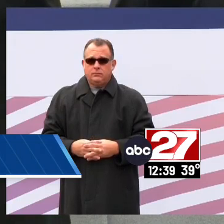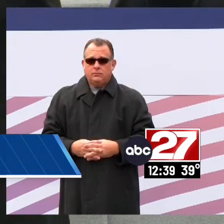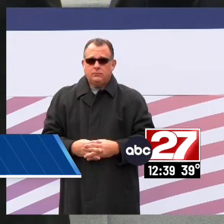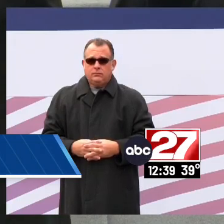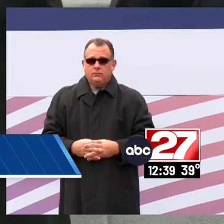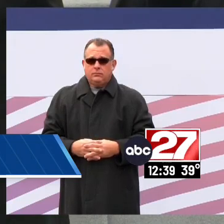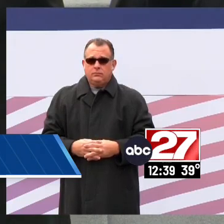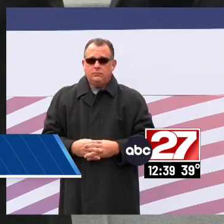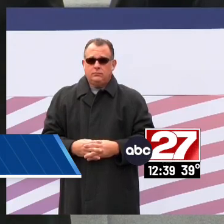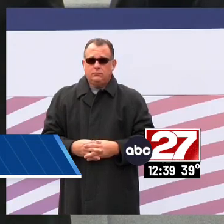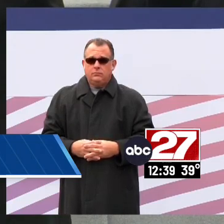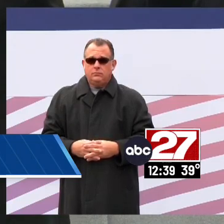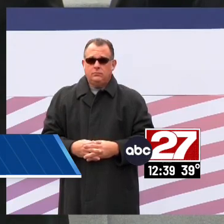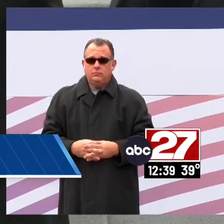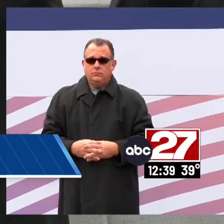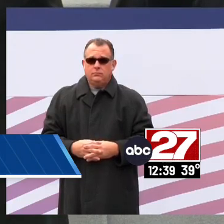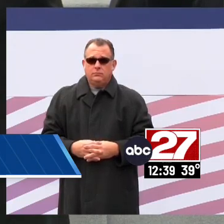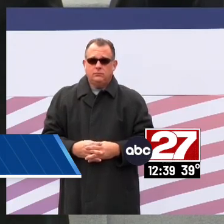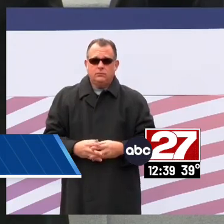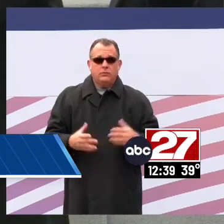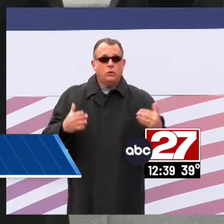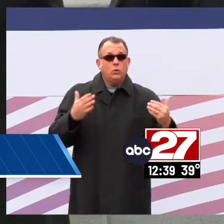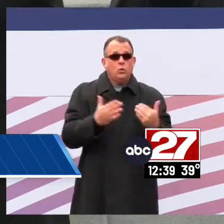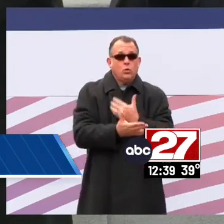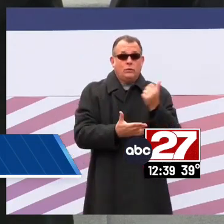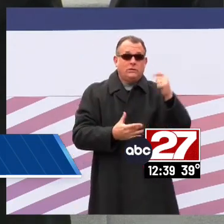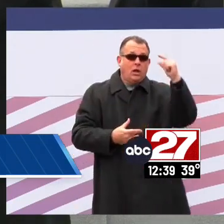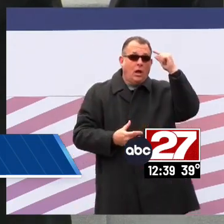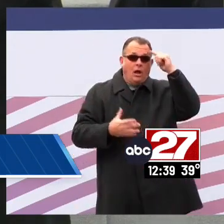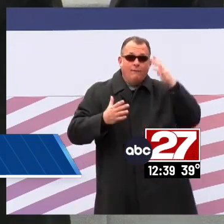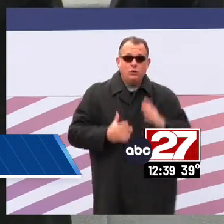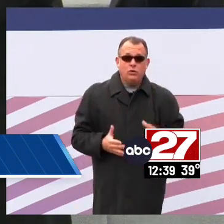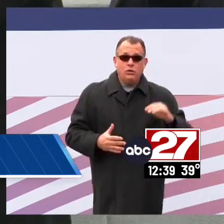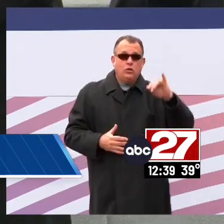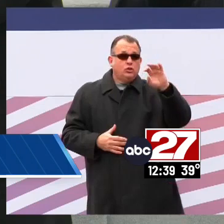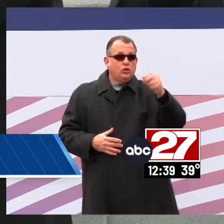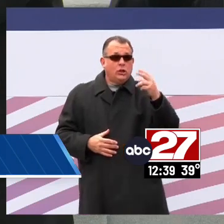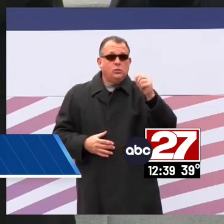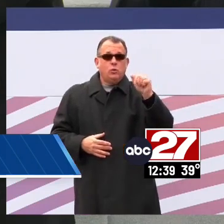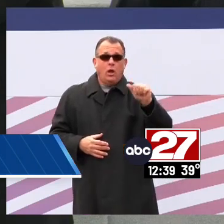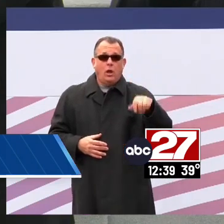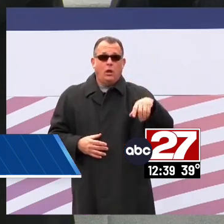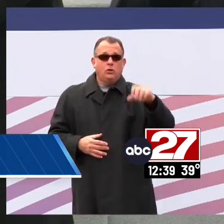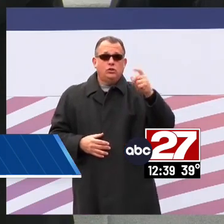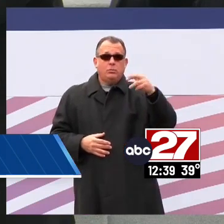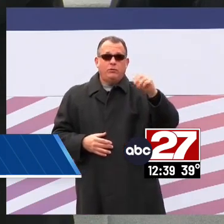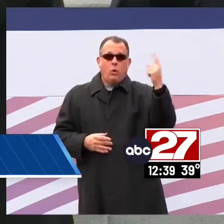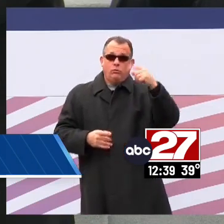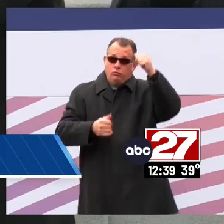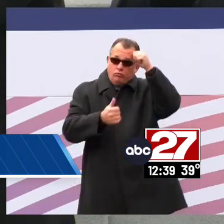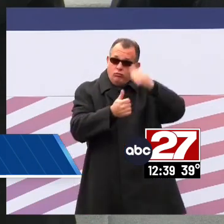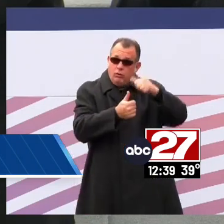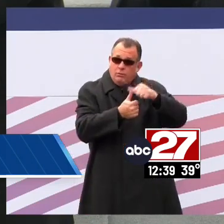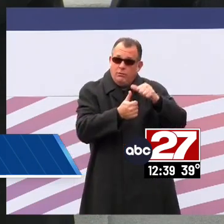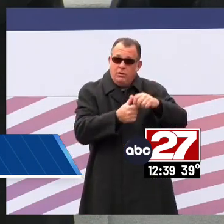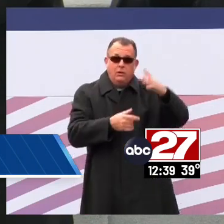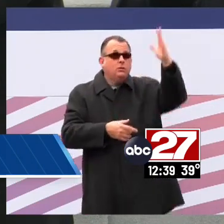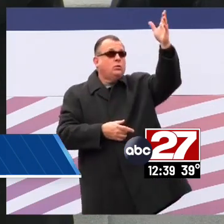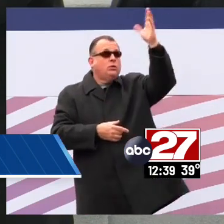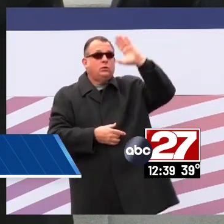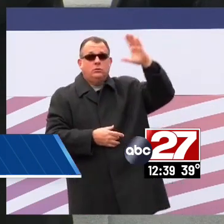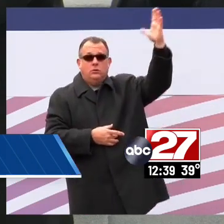May our newest governor, Joshua Shapiro, always remember that you, O God, are